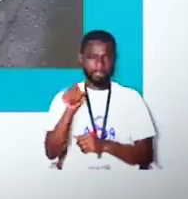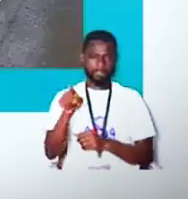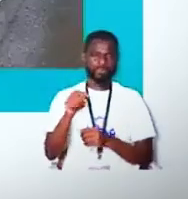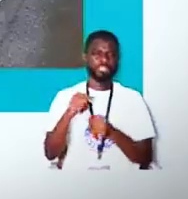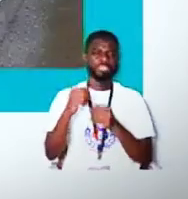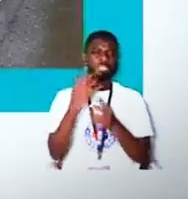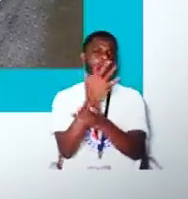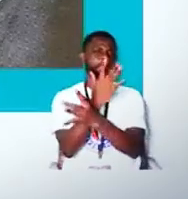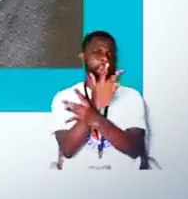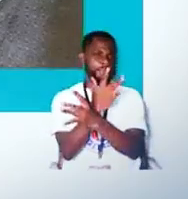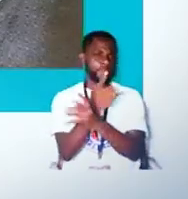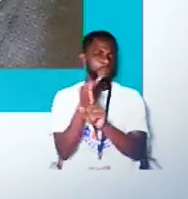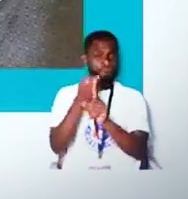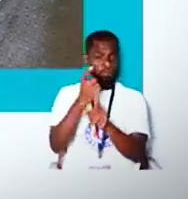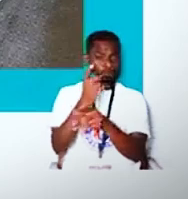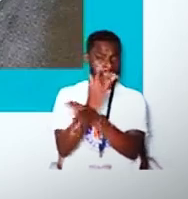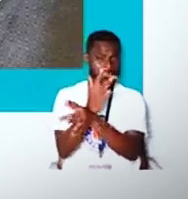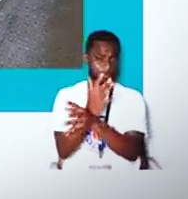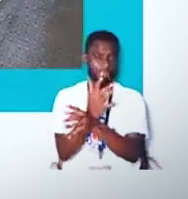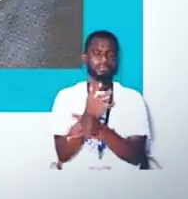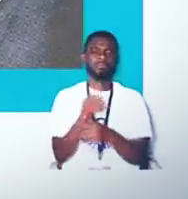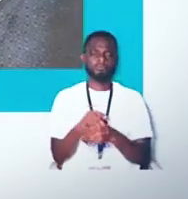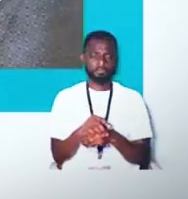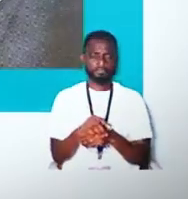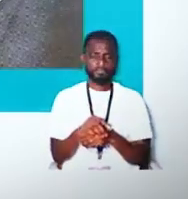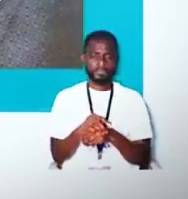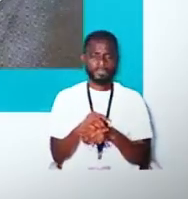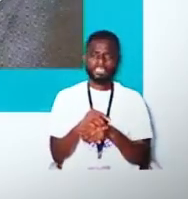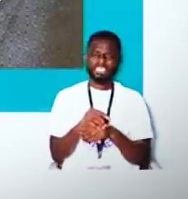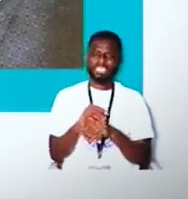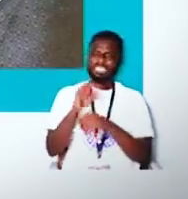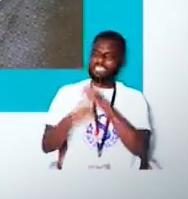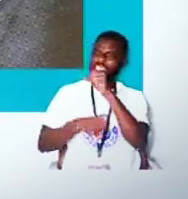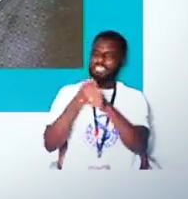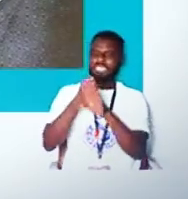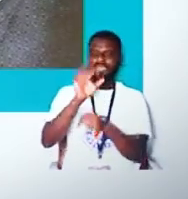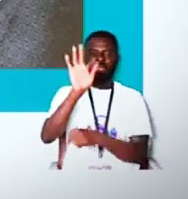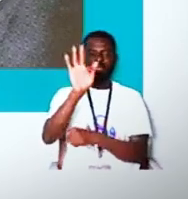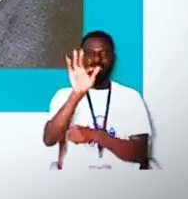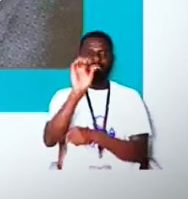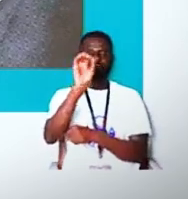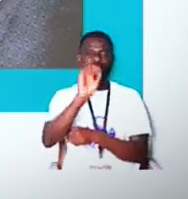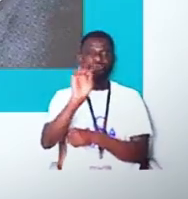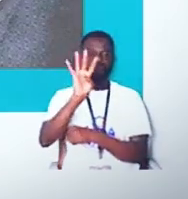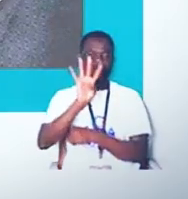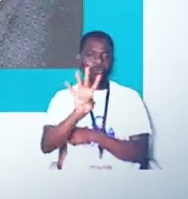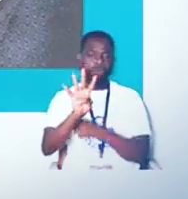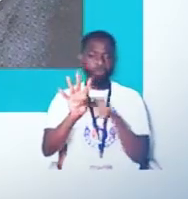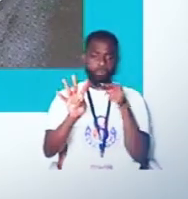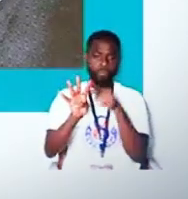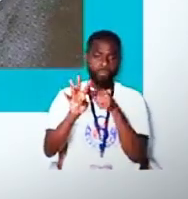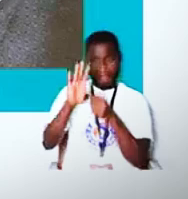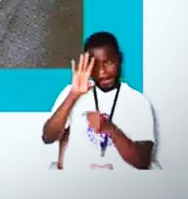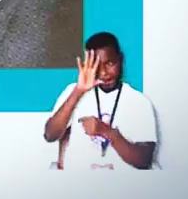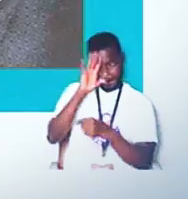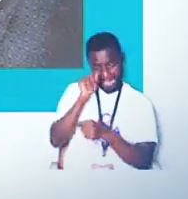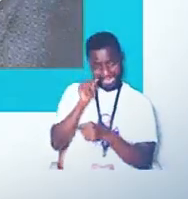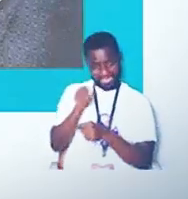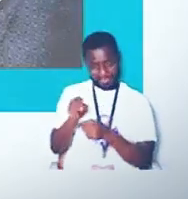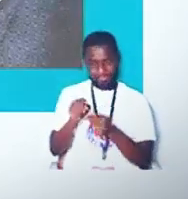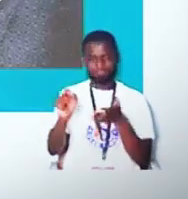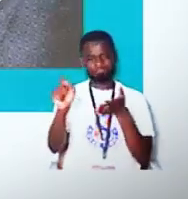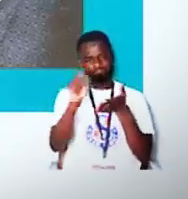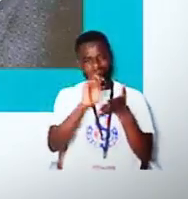and politician. In the year 1904, this man wrote a series of